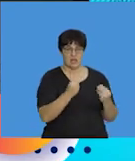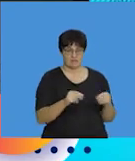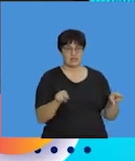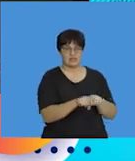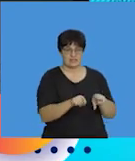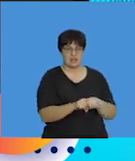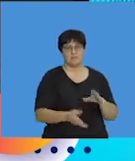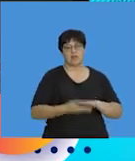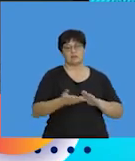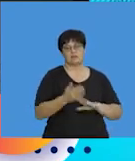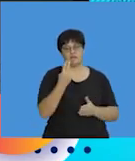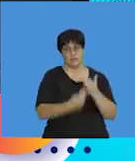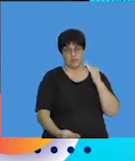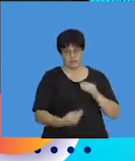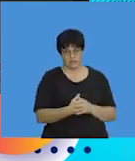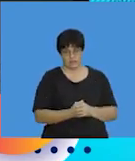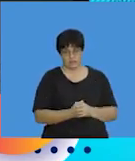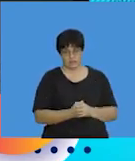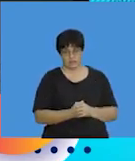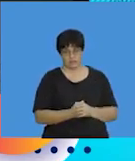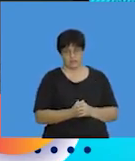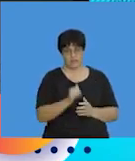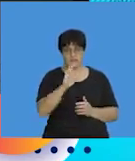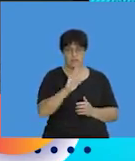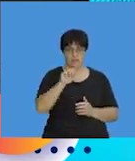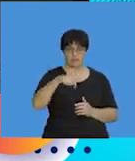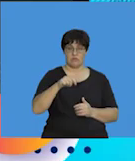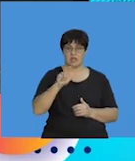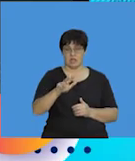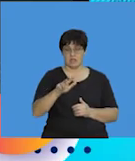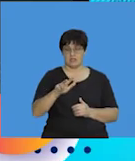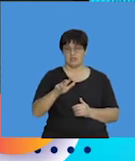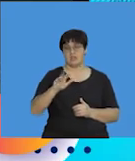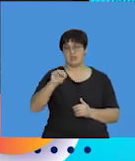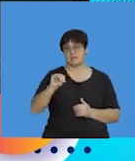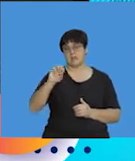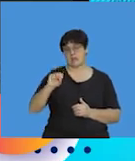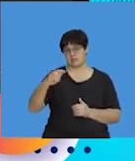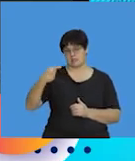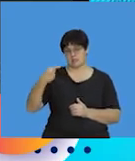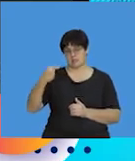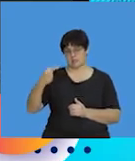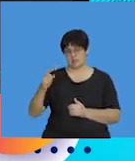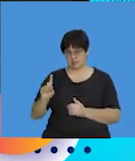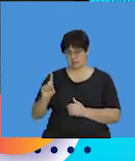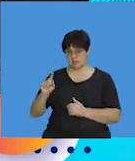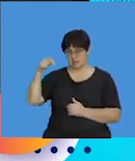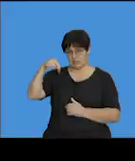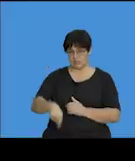Why? Because we have the same acceleration for both. Okay? 9,8 meters per second squared